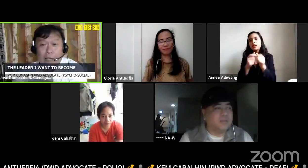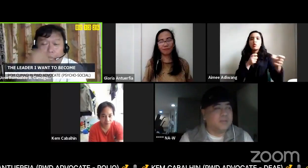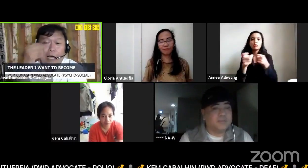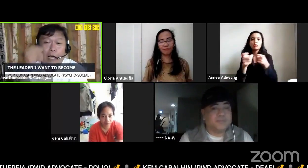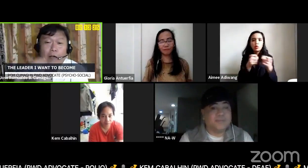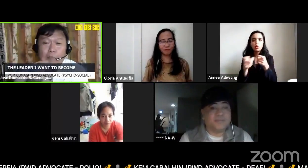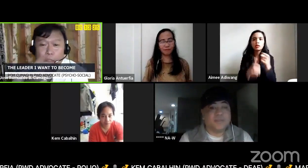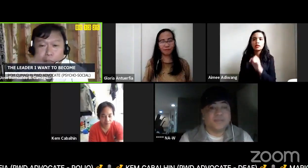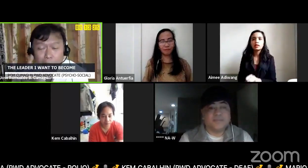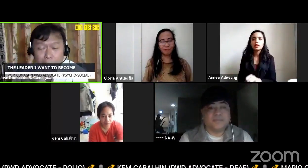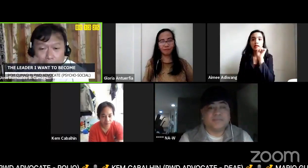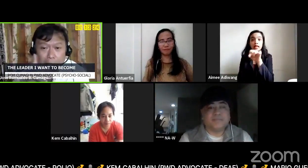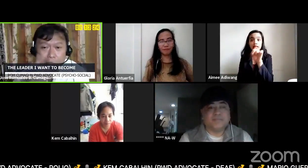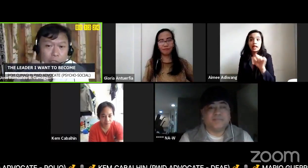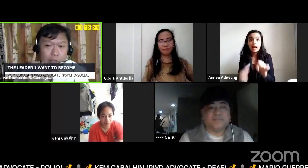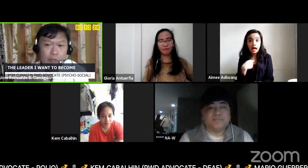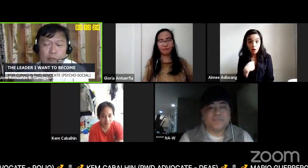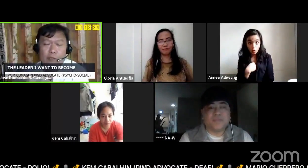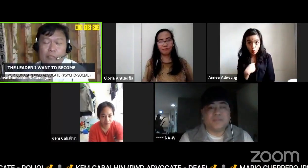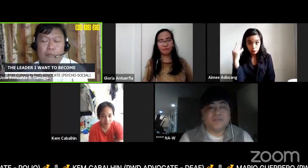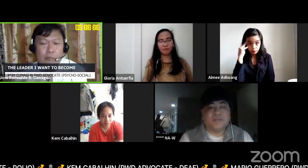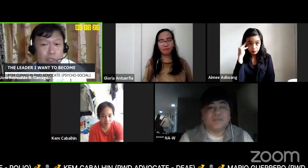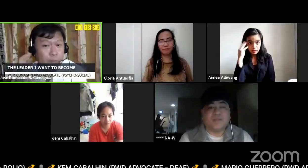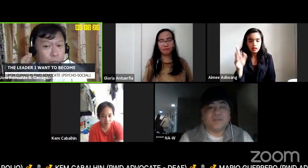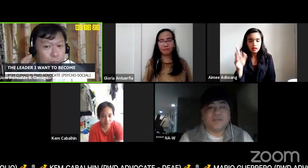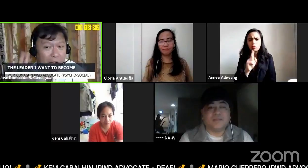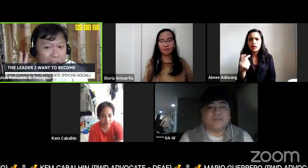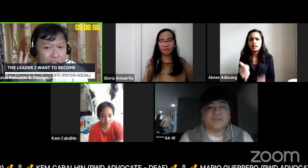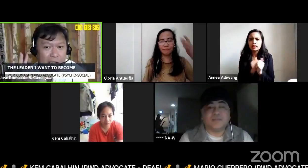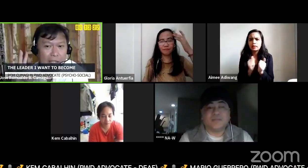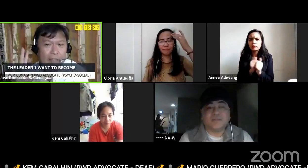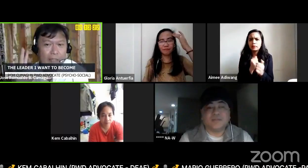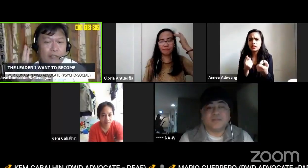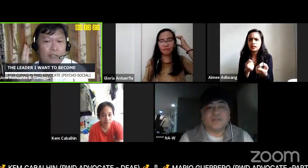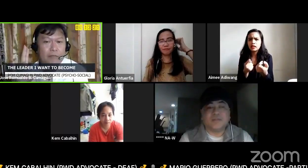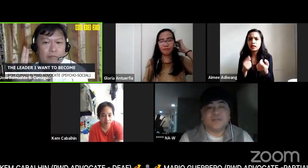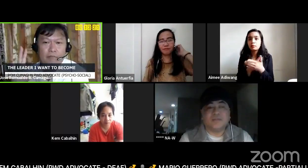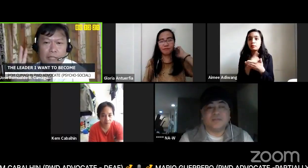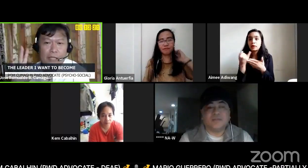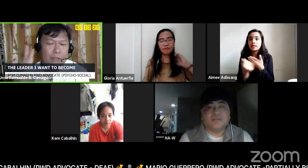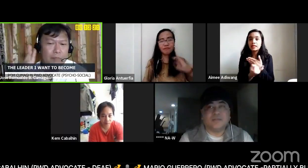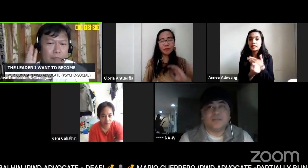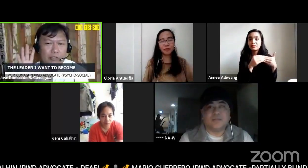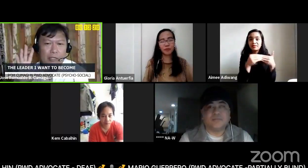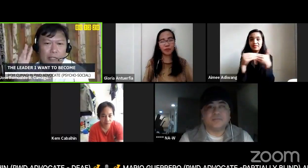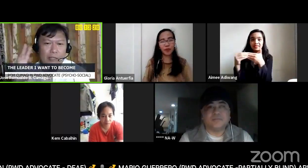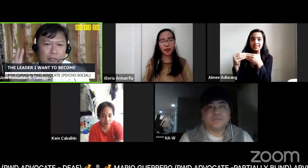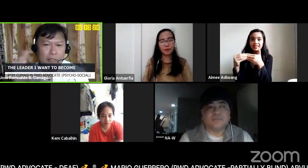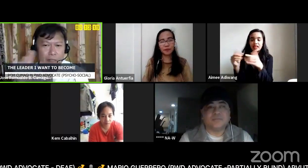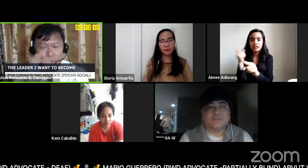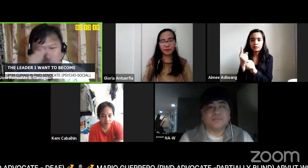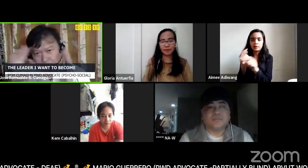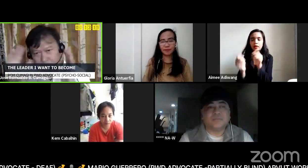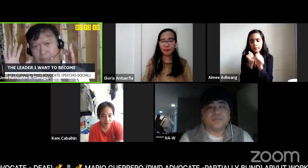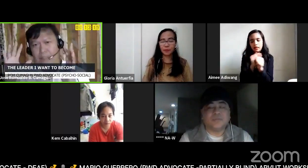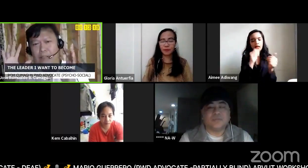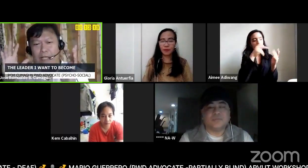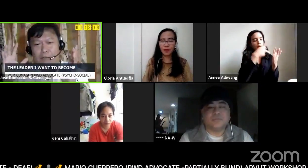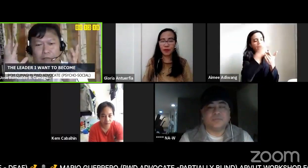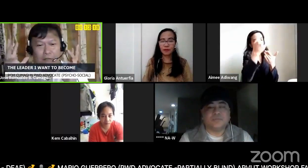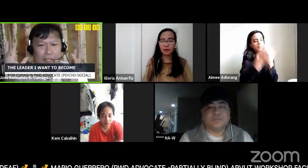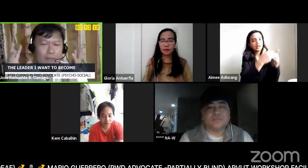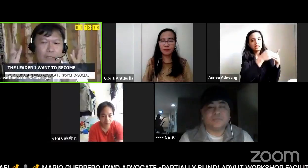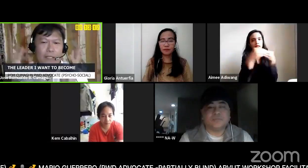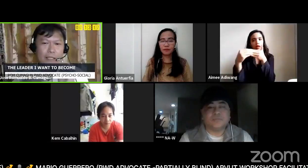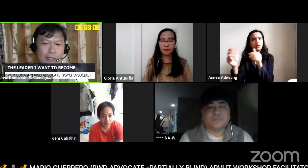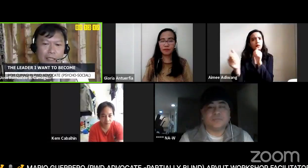and ako, Mario, I think what you're talking about is project leadership. Okay, pag project leadership,